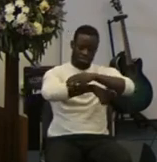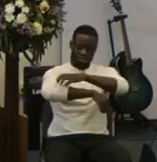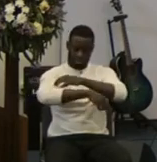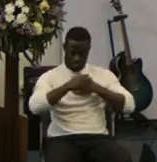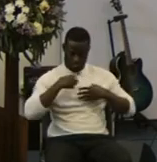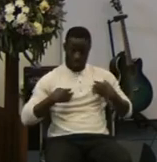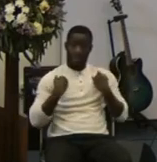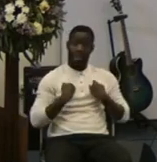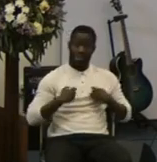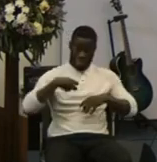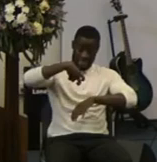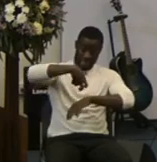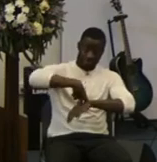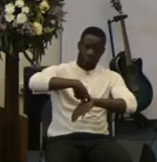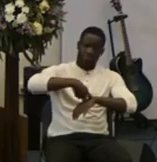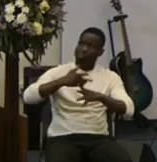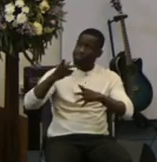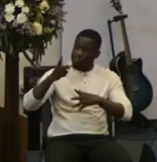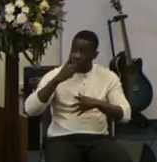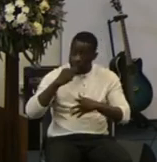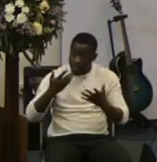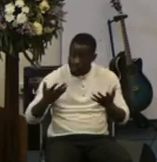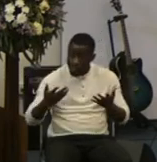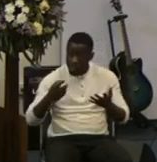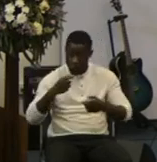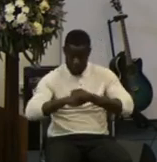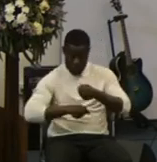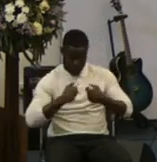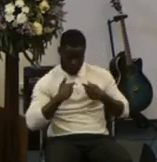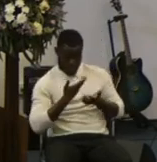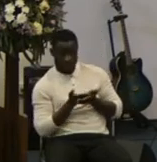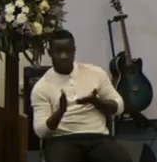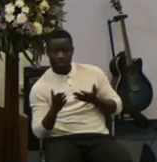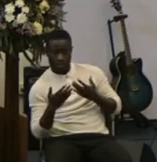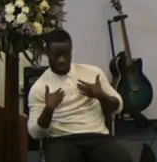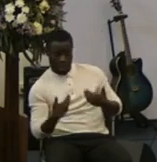Begged him on his knees, "If you are willing, you can make me clean."